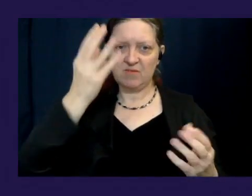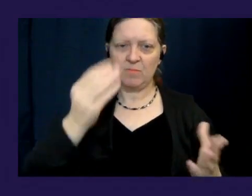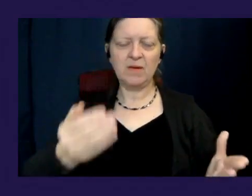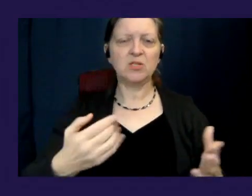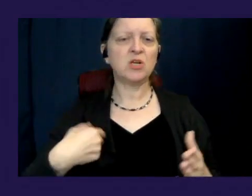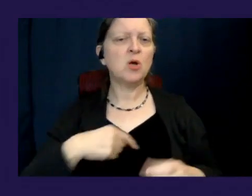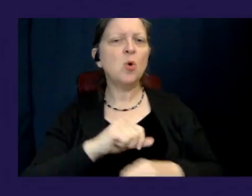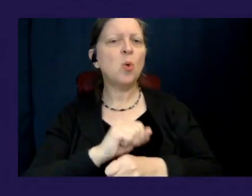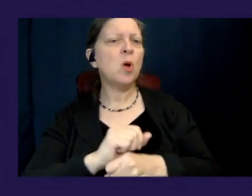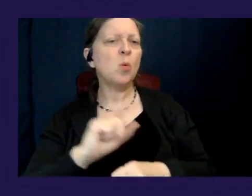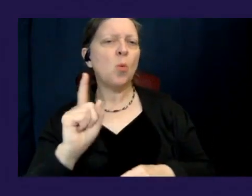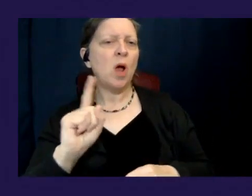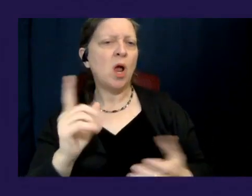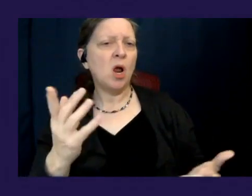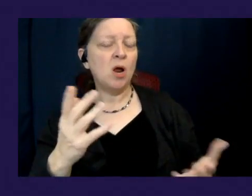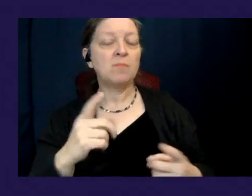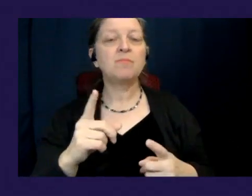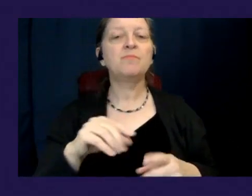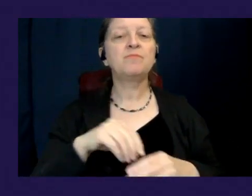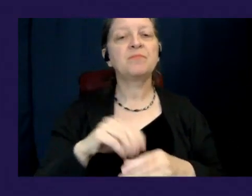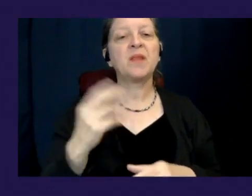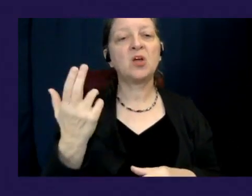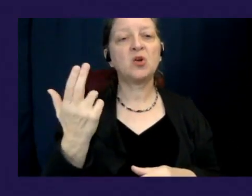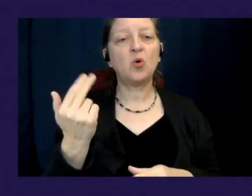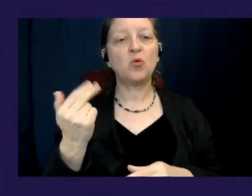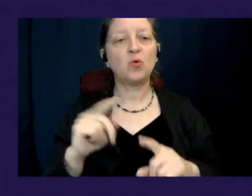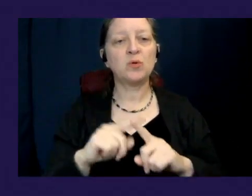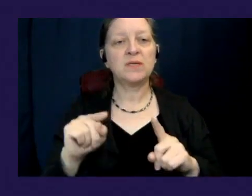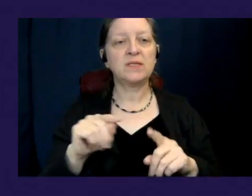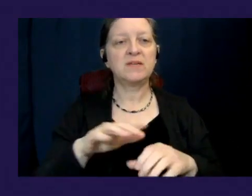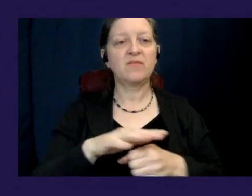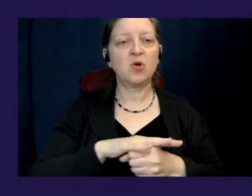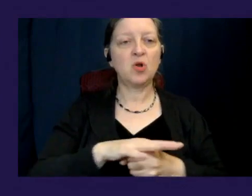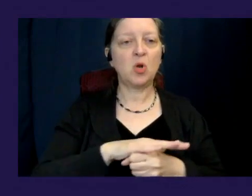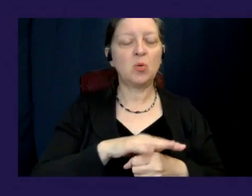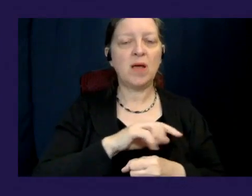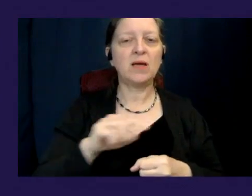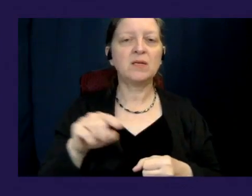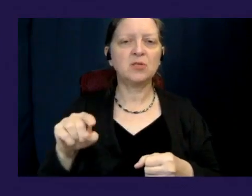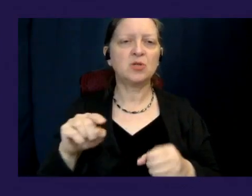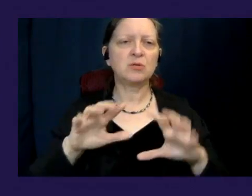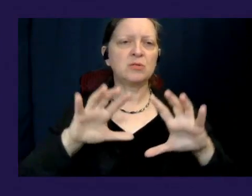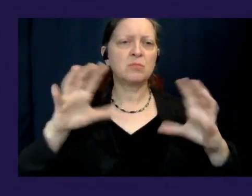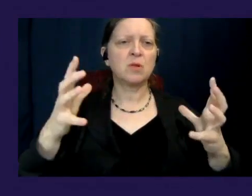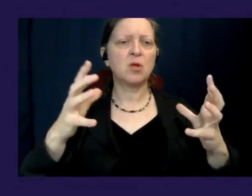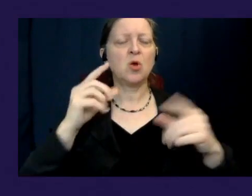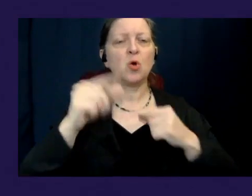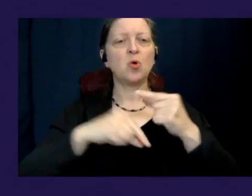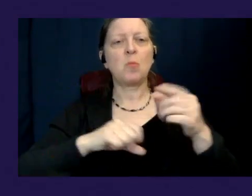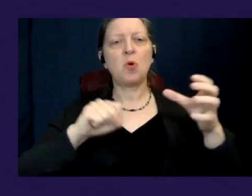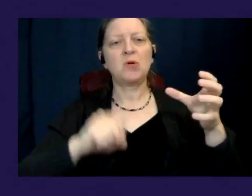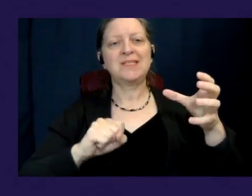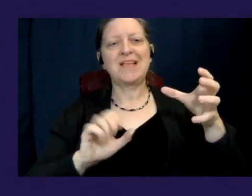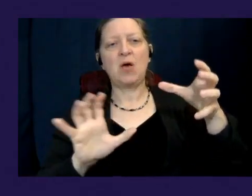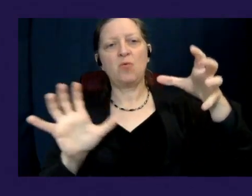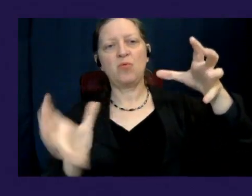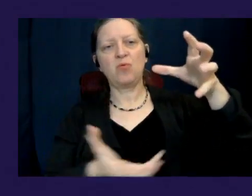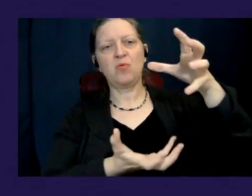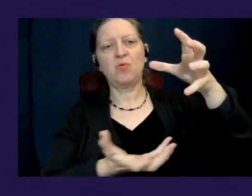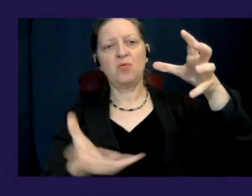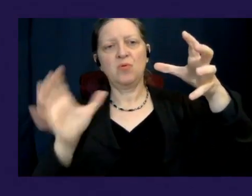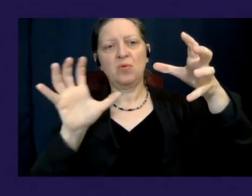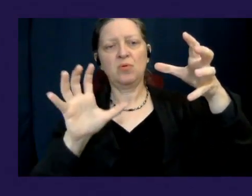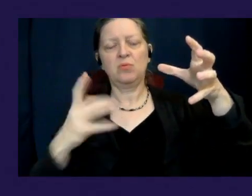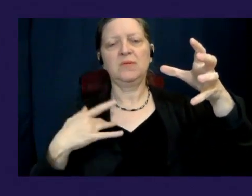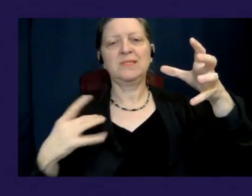we work across 13 different locations, mostly on the global south, and especially places that have some sort